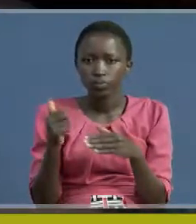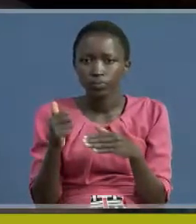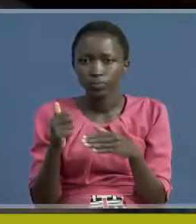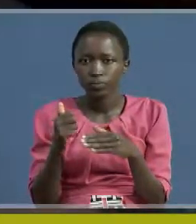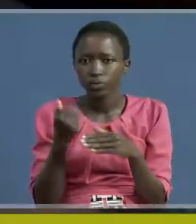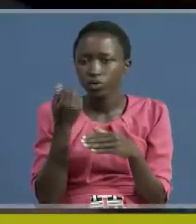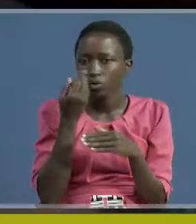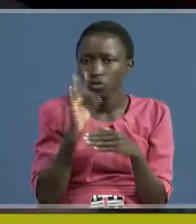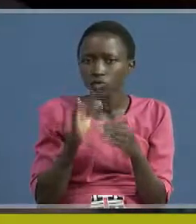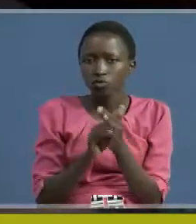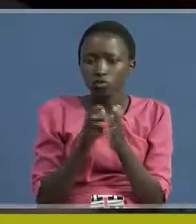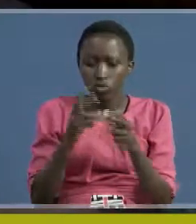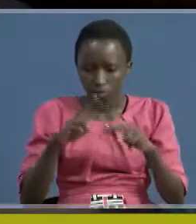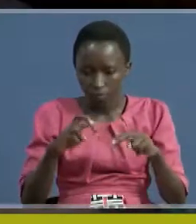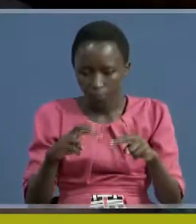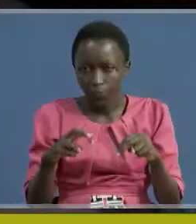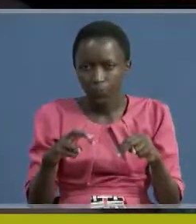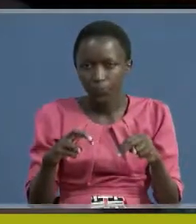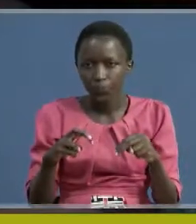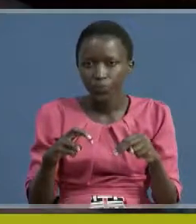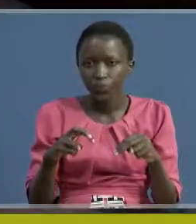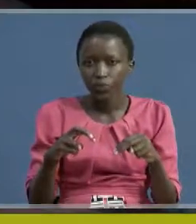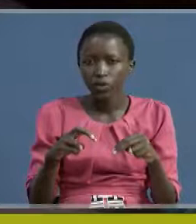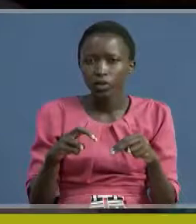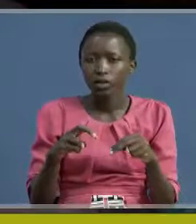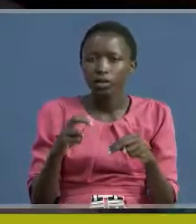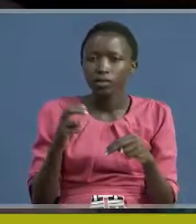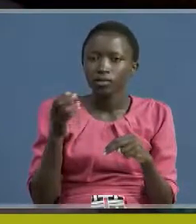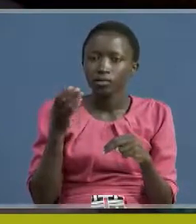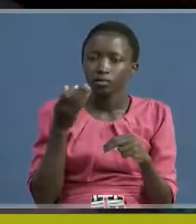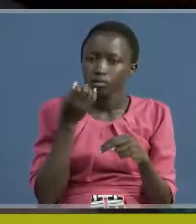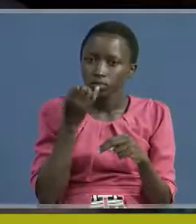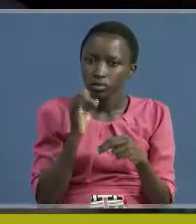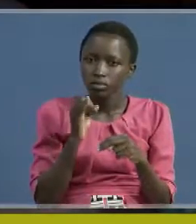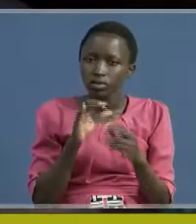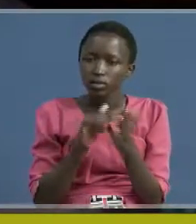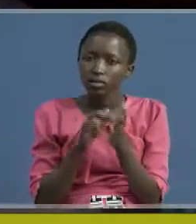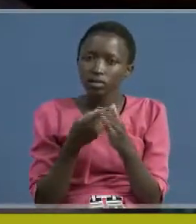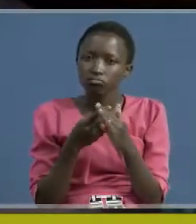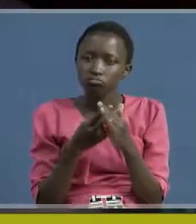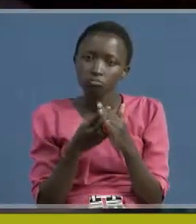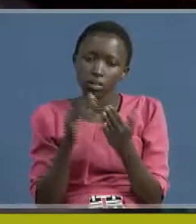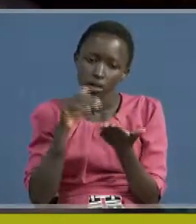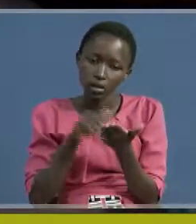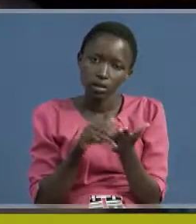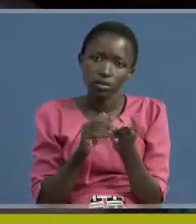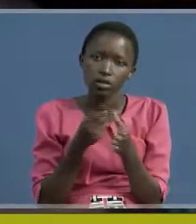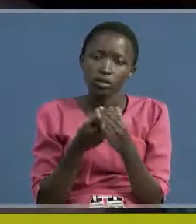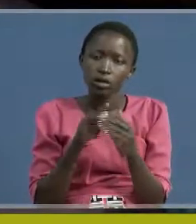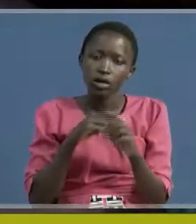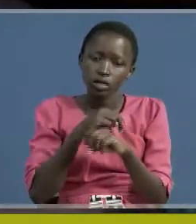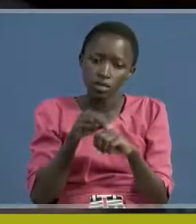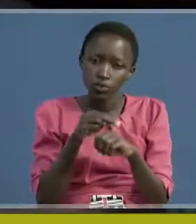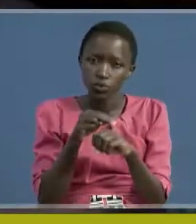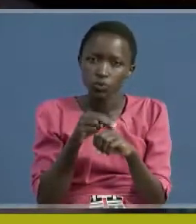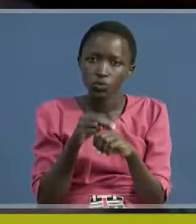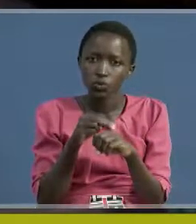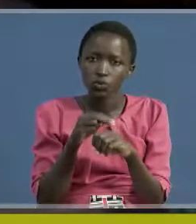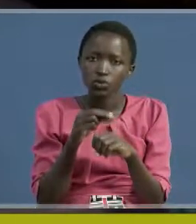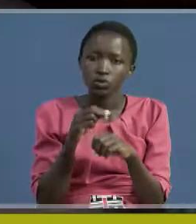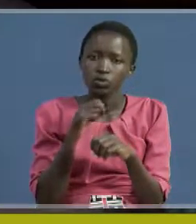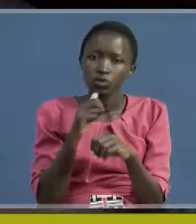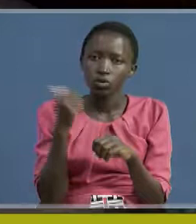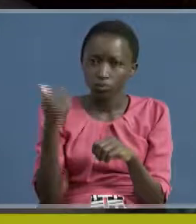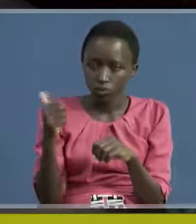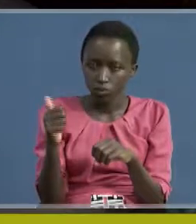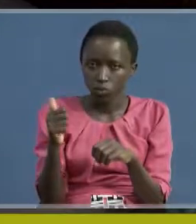by cross-examination. There is an allegation, once again, of factual nature, not yet tested